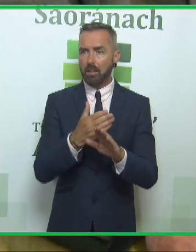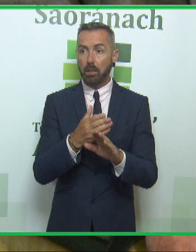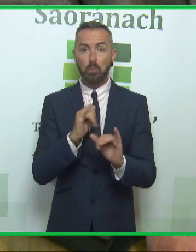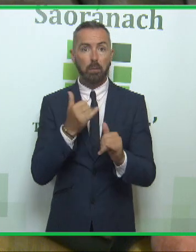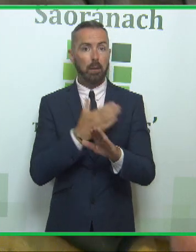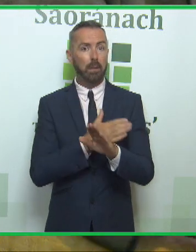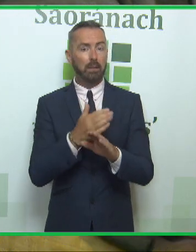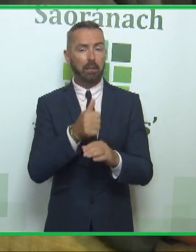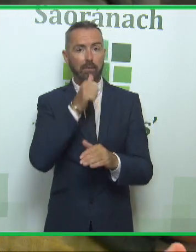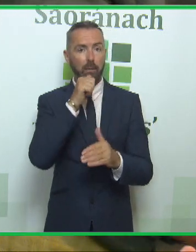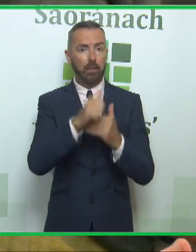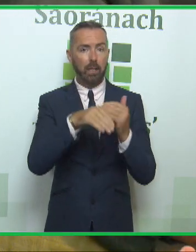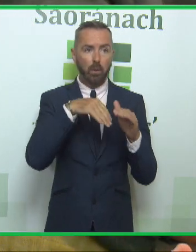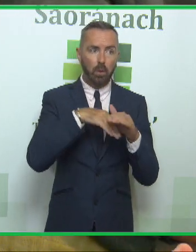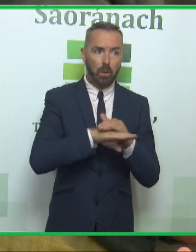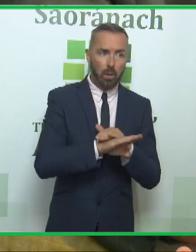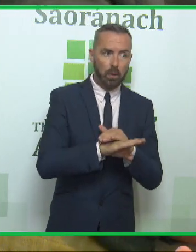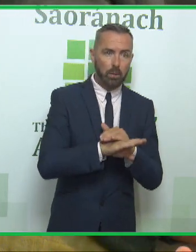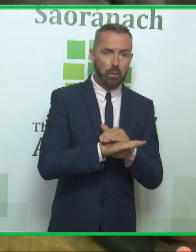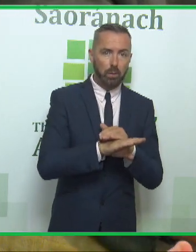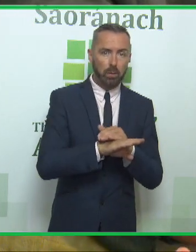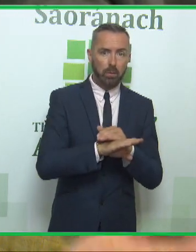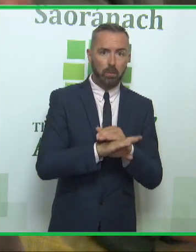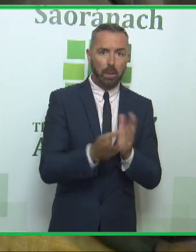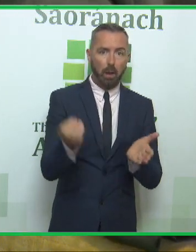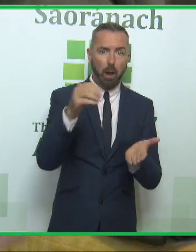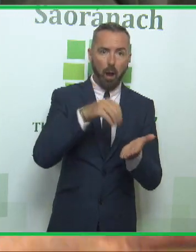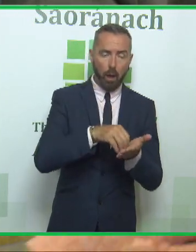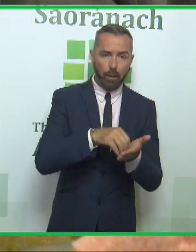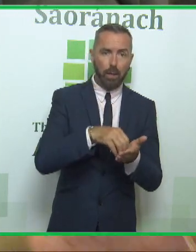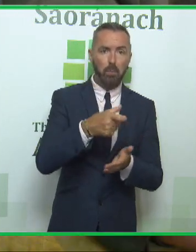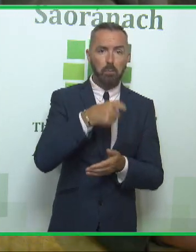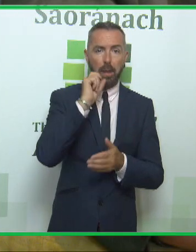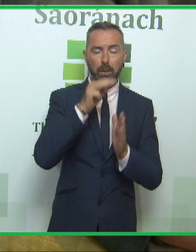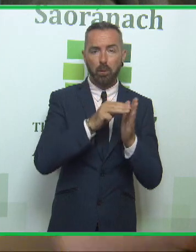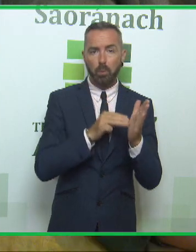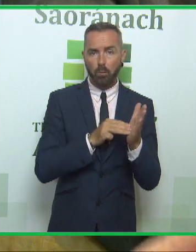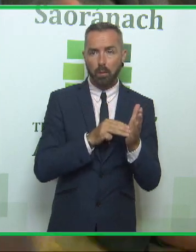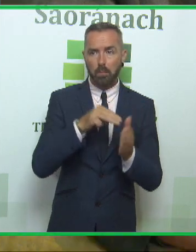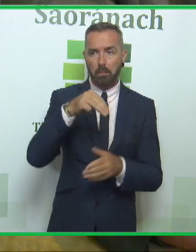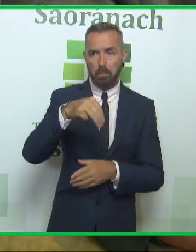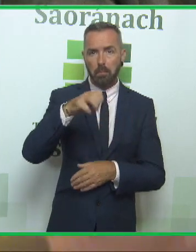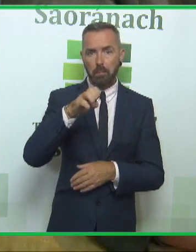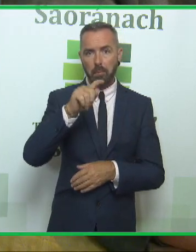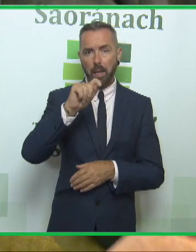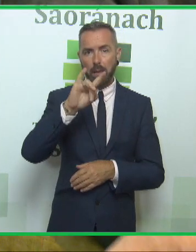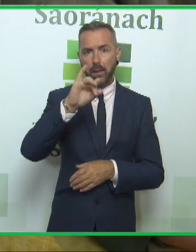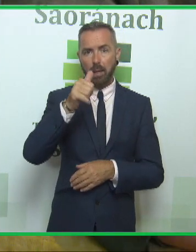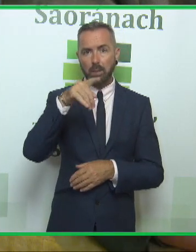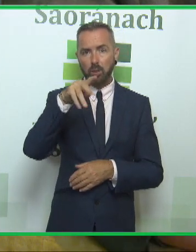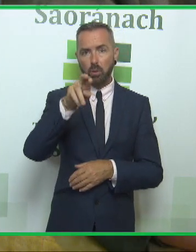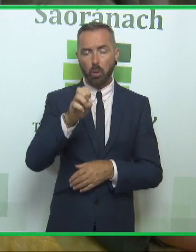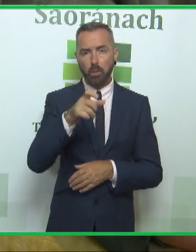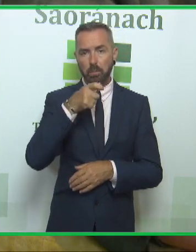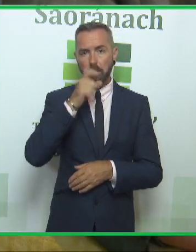there to go on a methadone program for that person. I want off the street, I want off this drug. Maybe